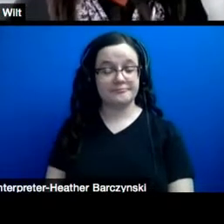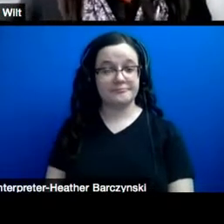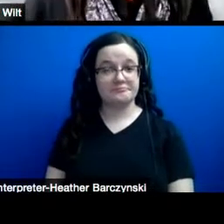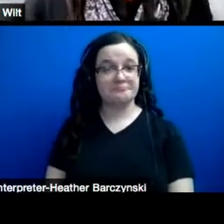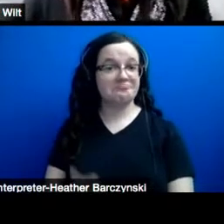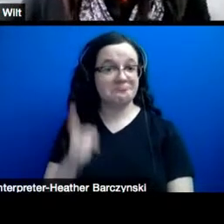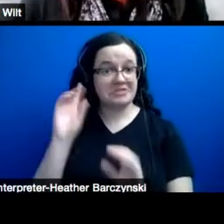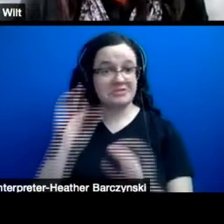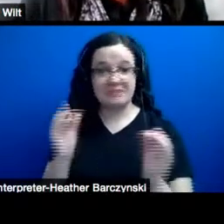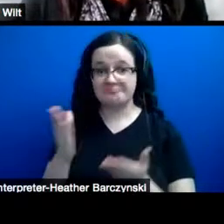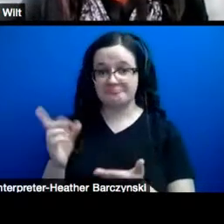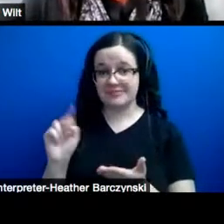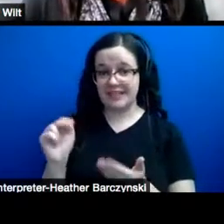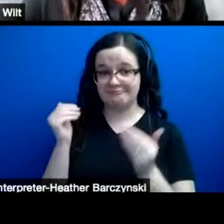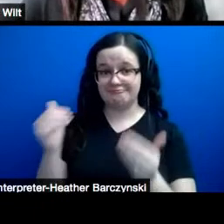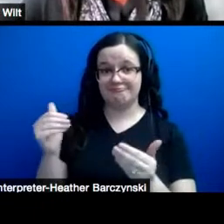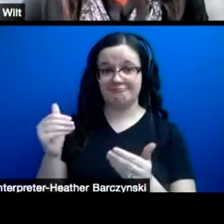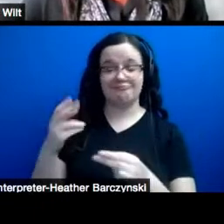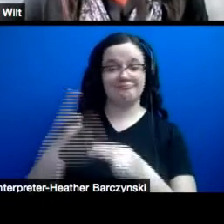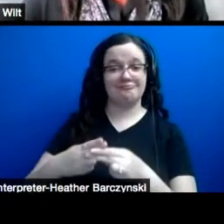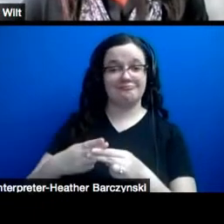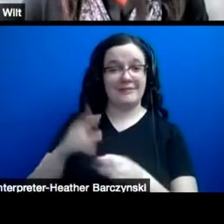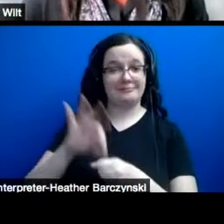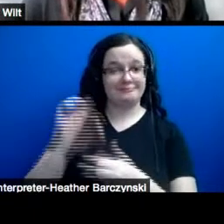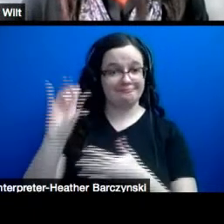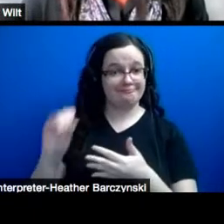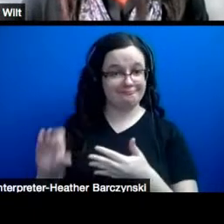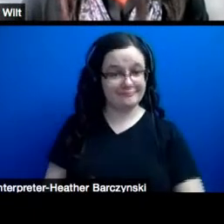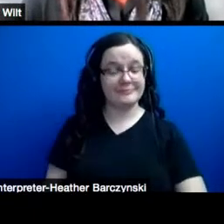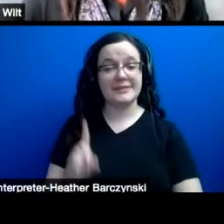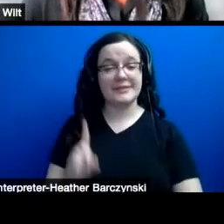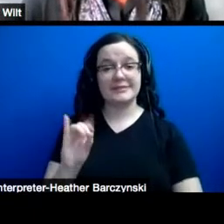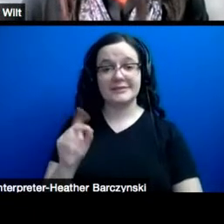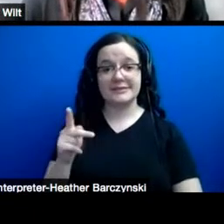Hearing none, Dan, please call the roll. Councilmember DePonzio,